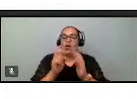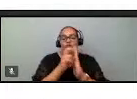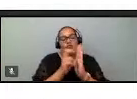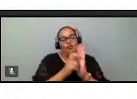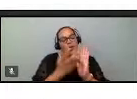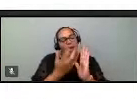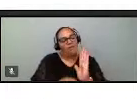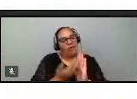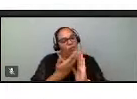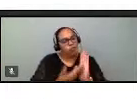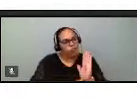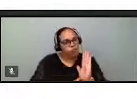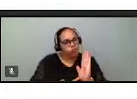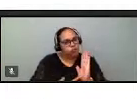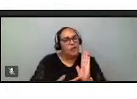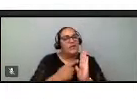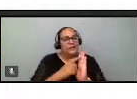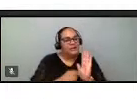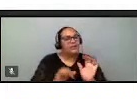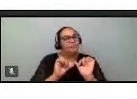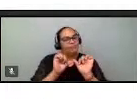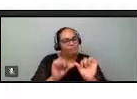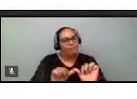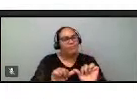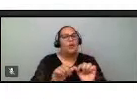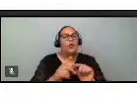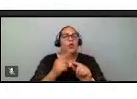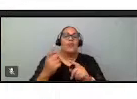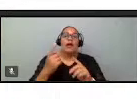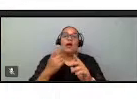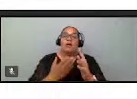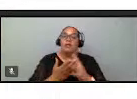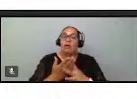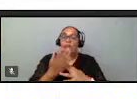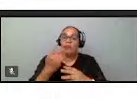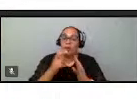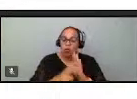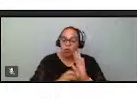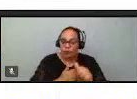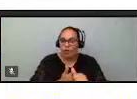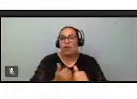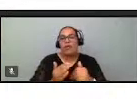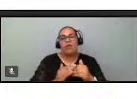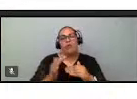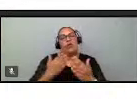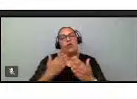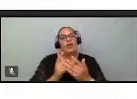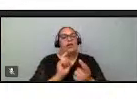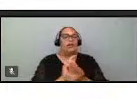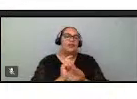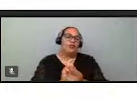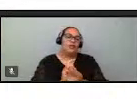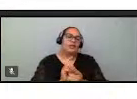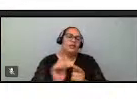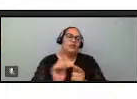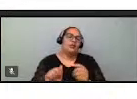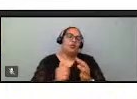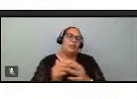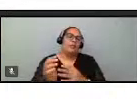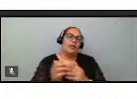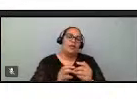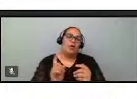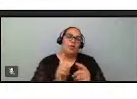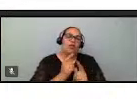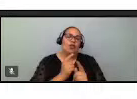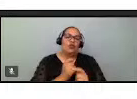rules that that are consistent with the terminal rules we believe the more we can address the matter of